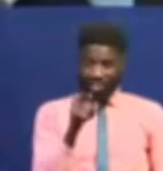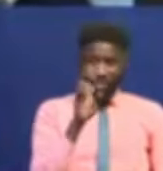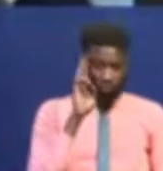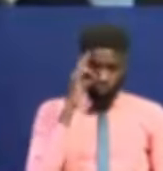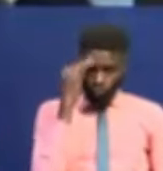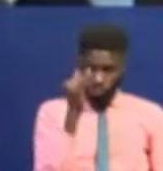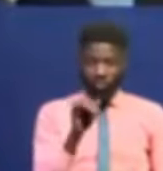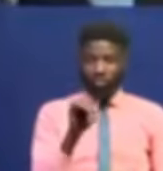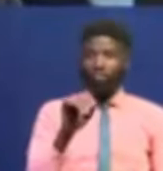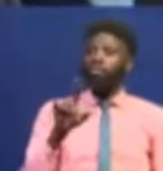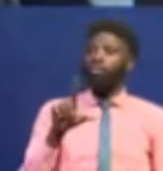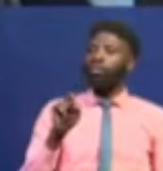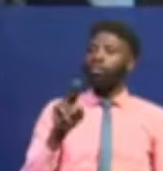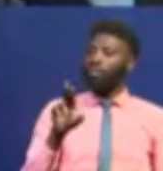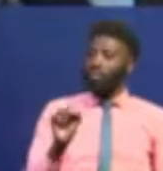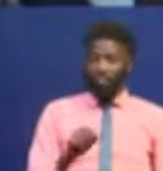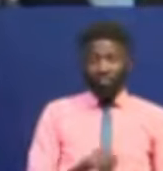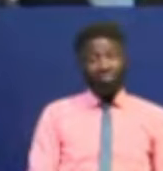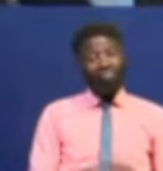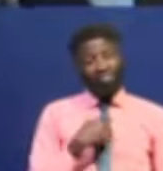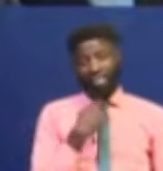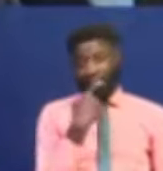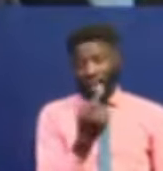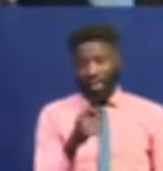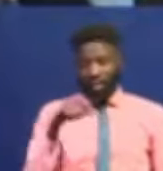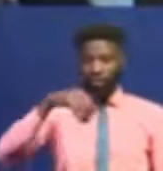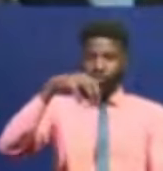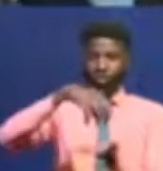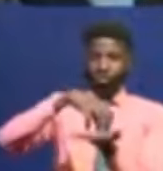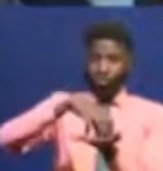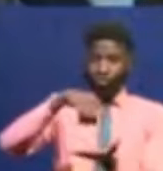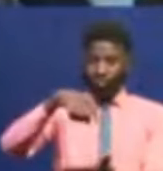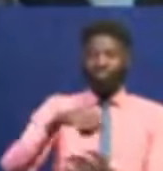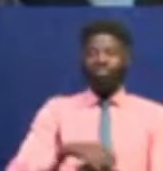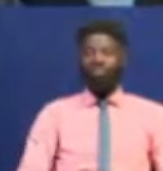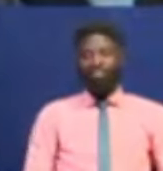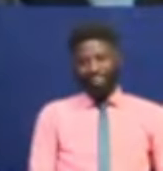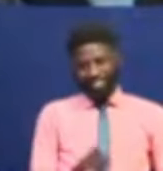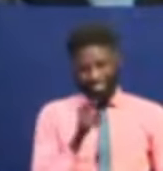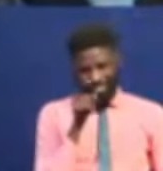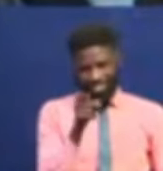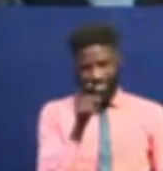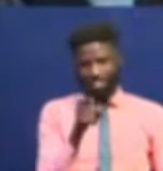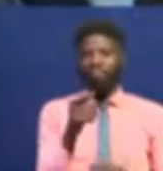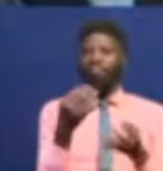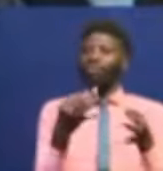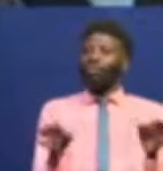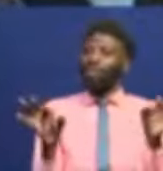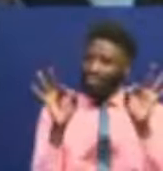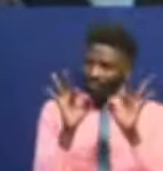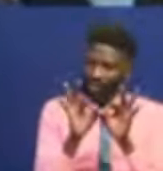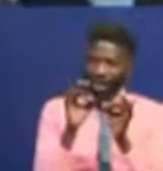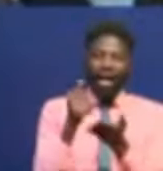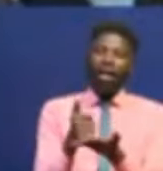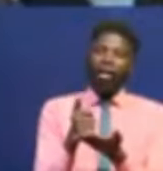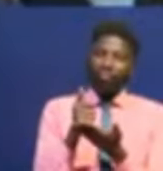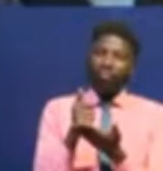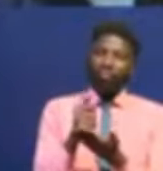And that is why, mm-hmm. Linus, this situation, this crisis is a very important inflection